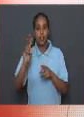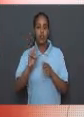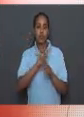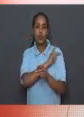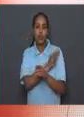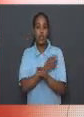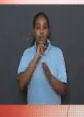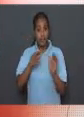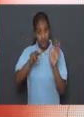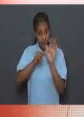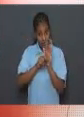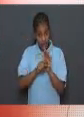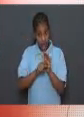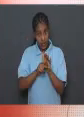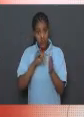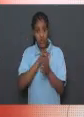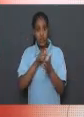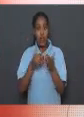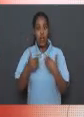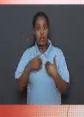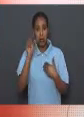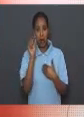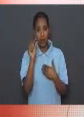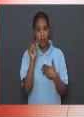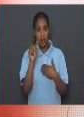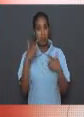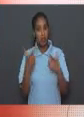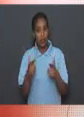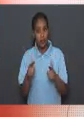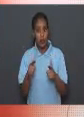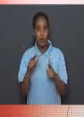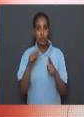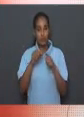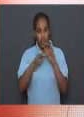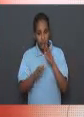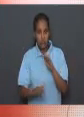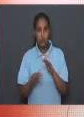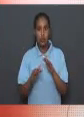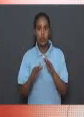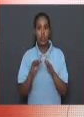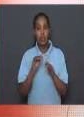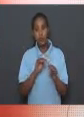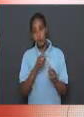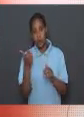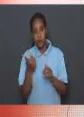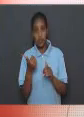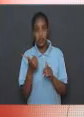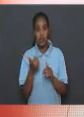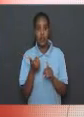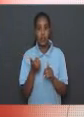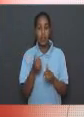is negative, though, it has less tendency to be reduced. Instead, it has